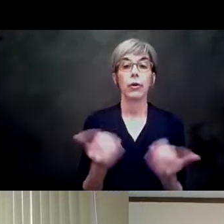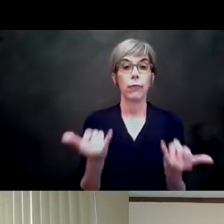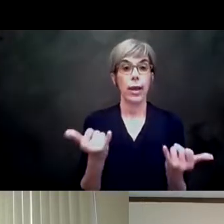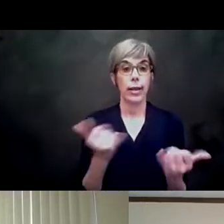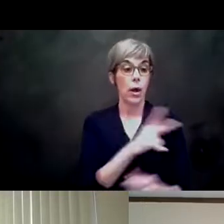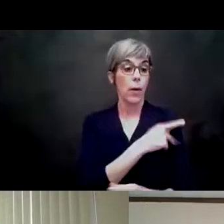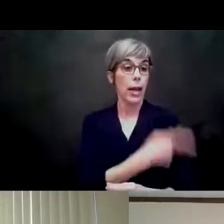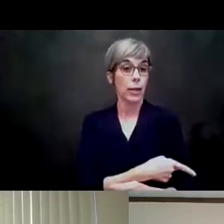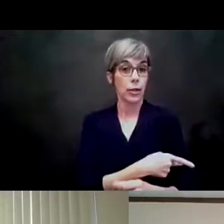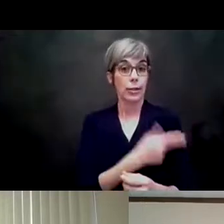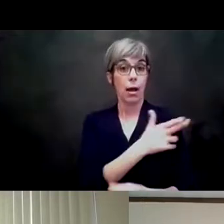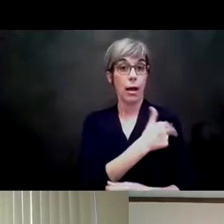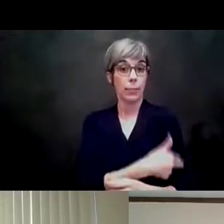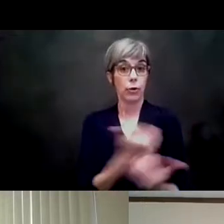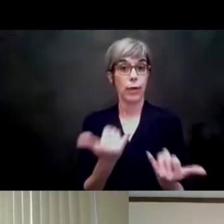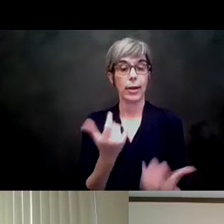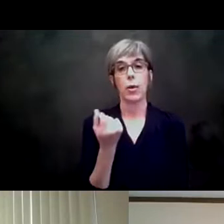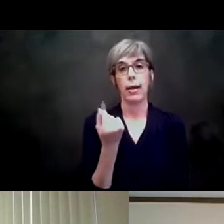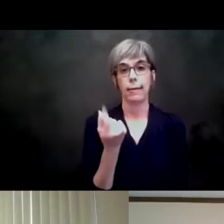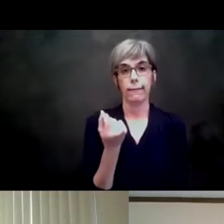currently hospitalized.